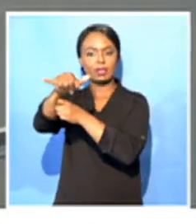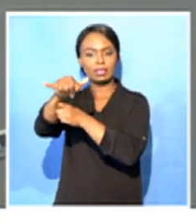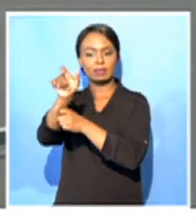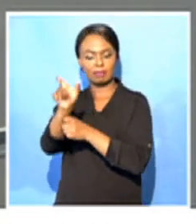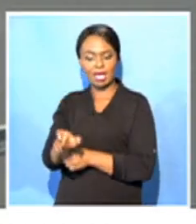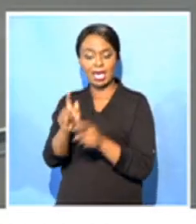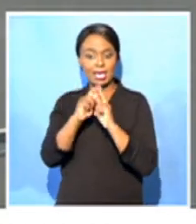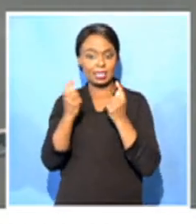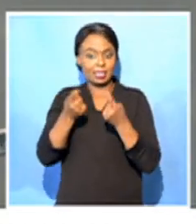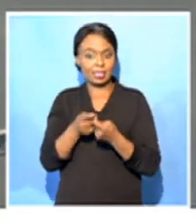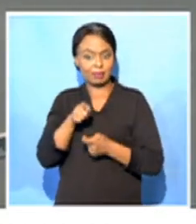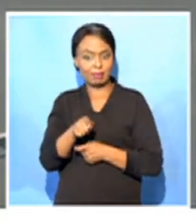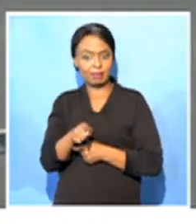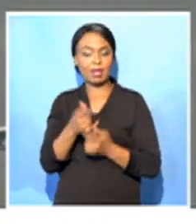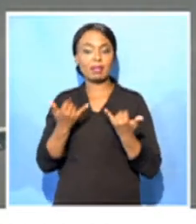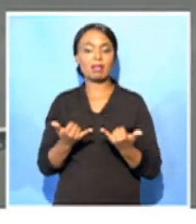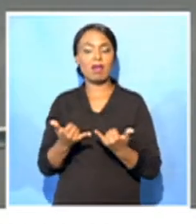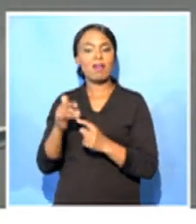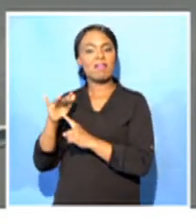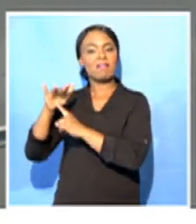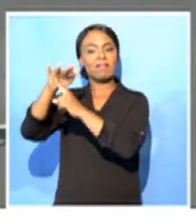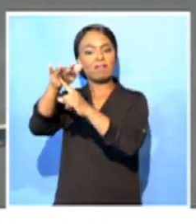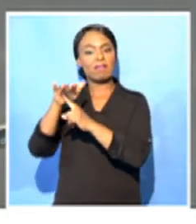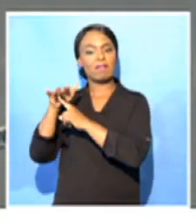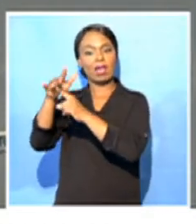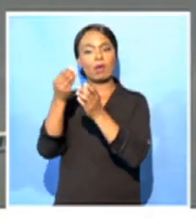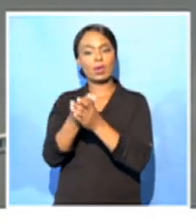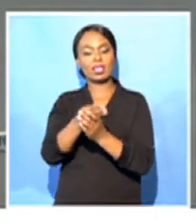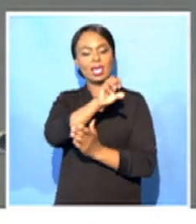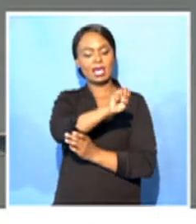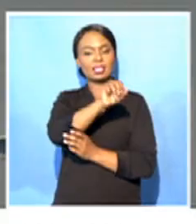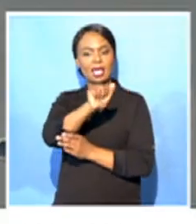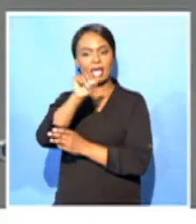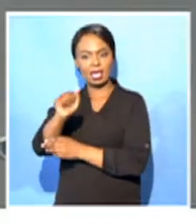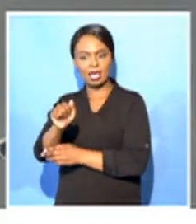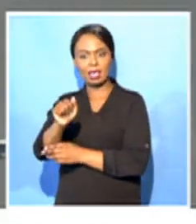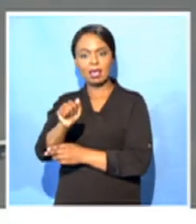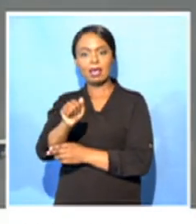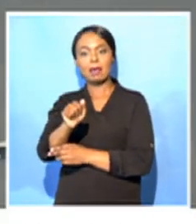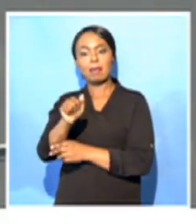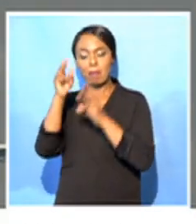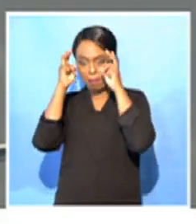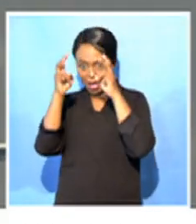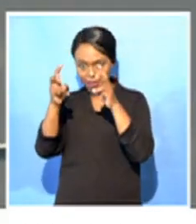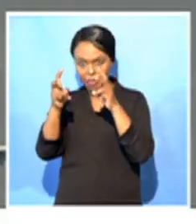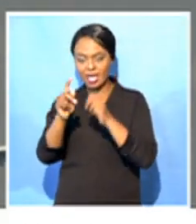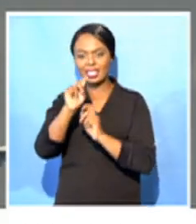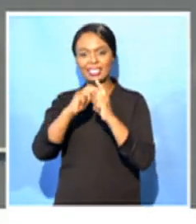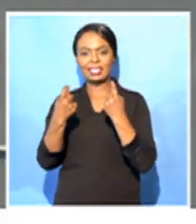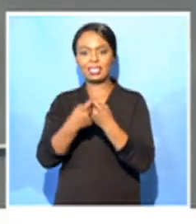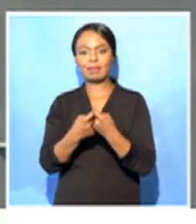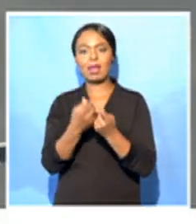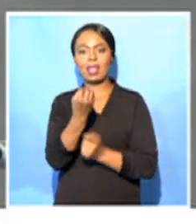team flying with the SAA Airbus is team number 82, and that is